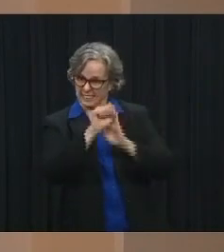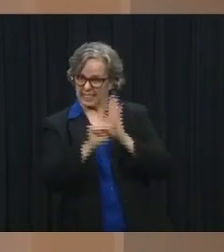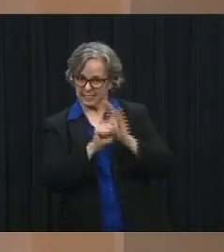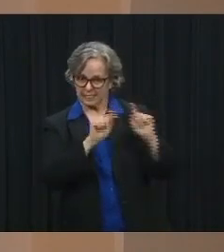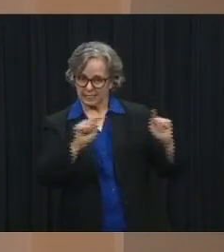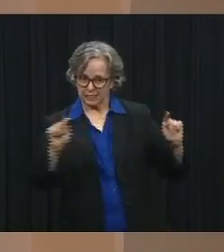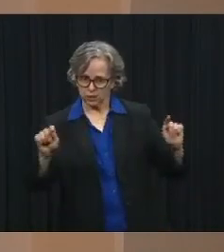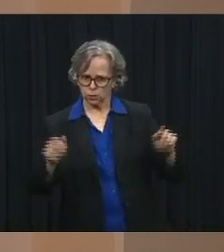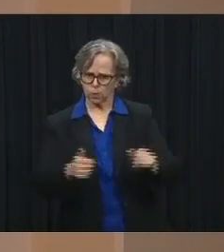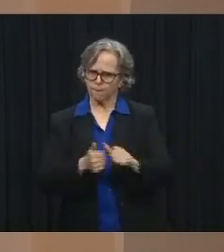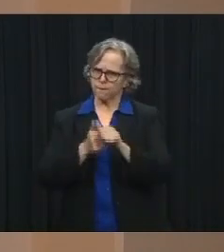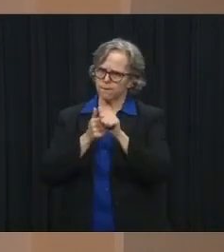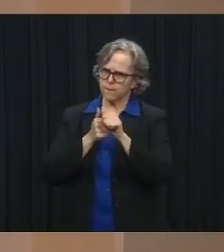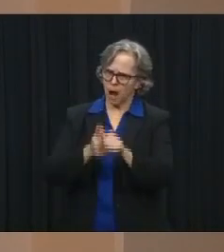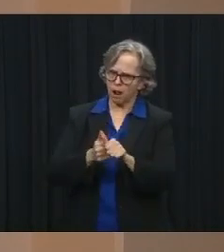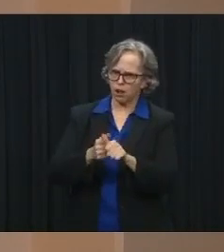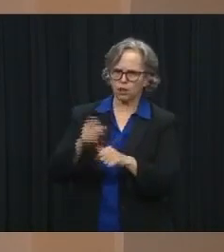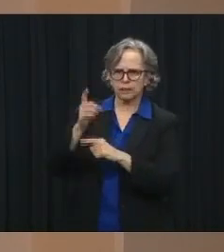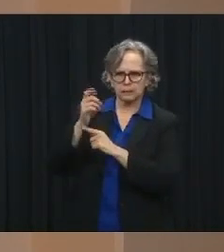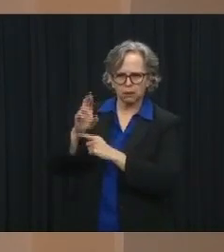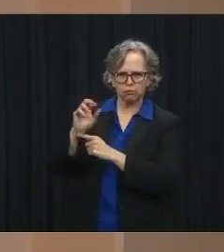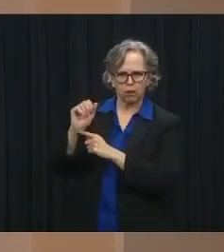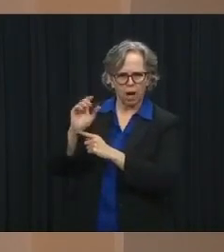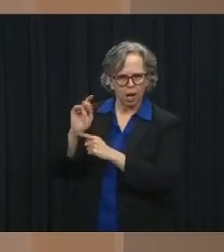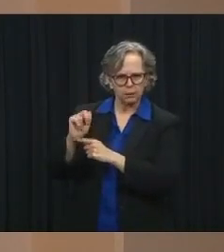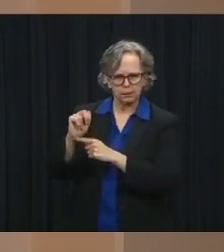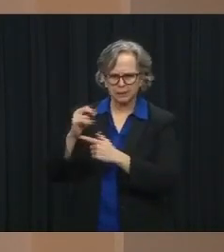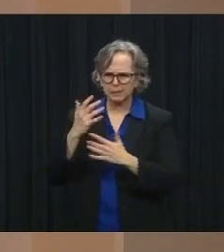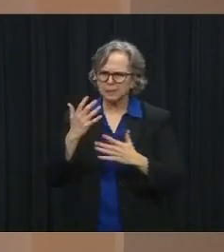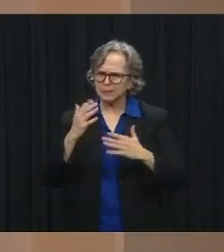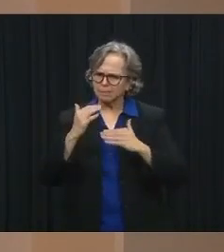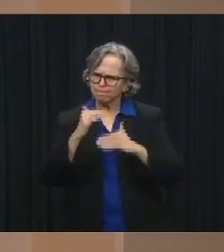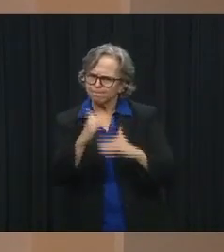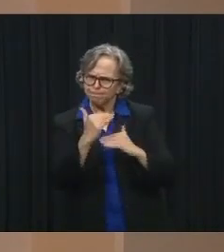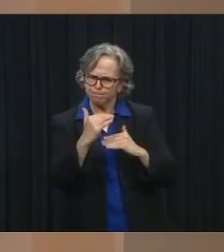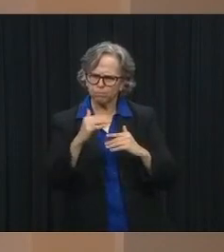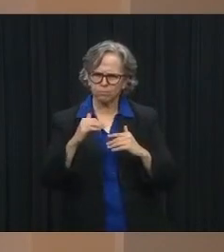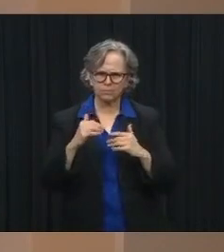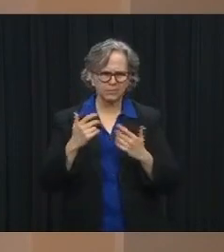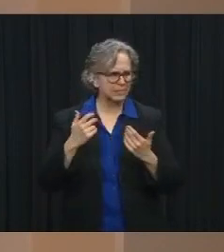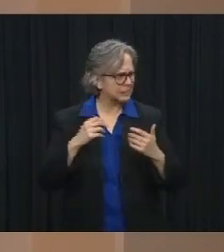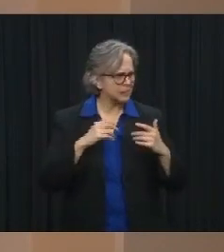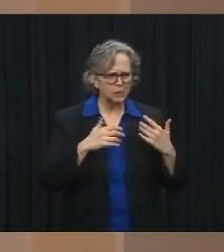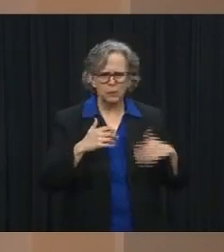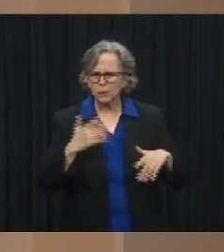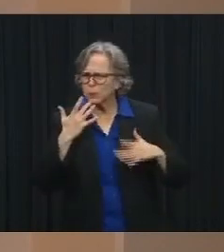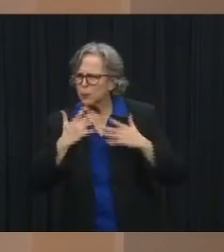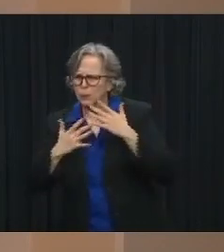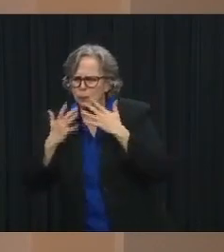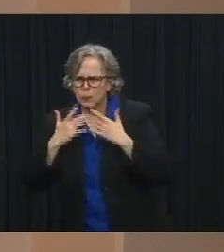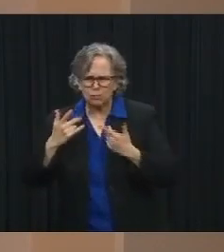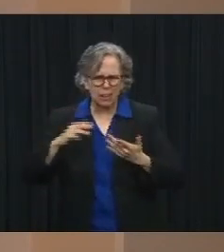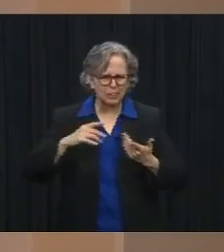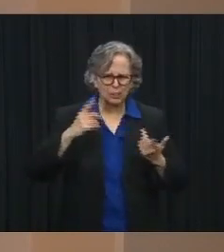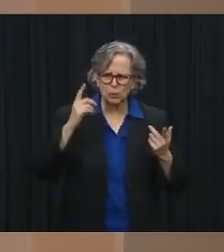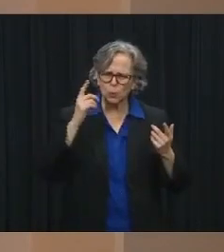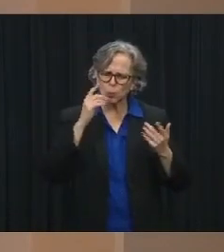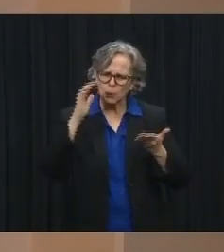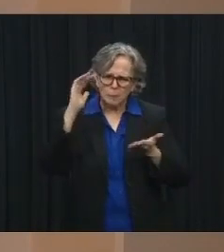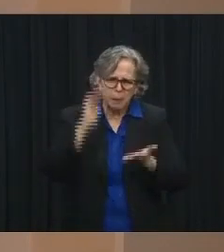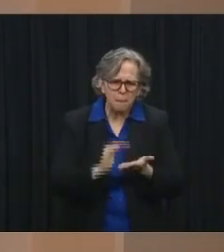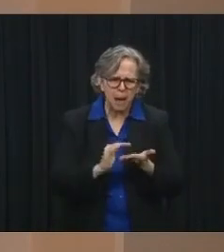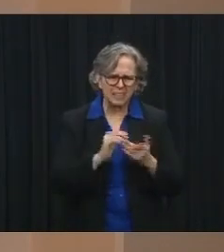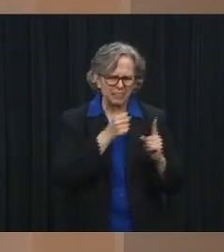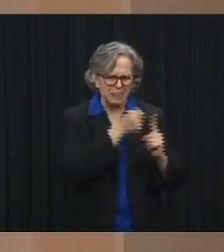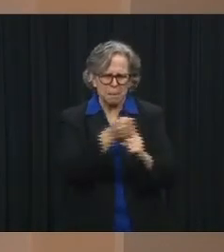support and minimize the challenges that we all face that the governor so rightly outlined earlier on today.